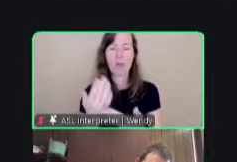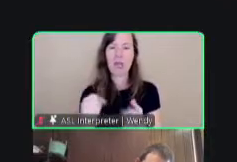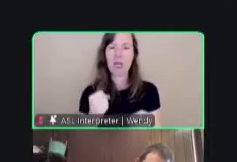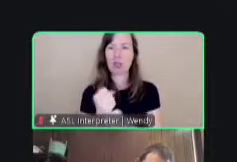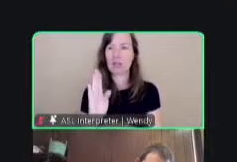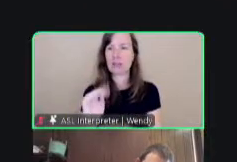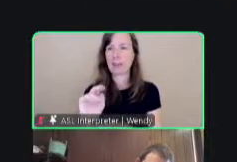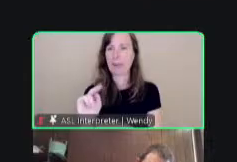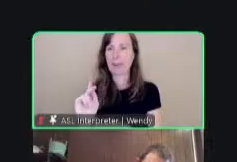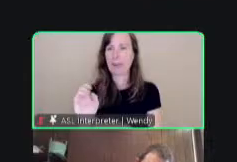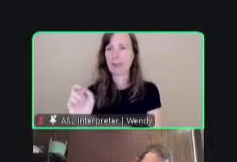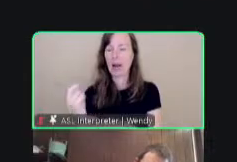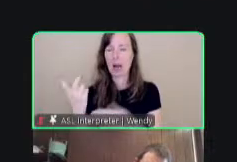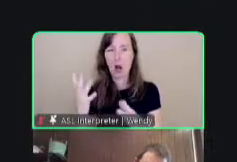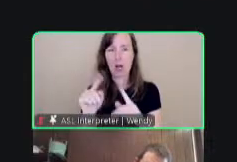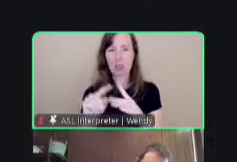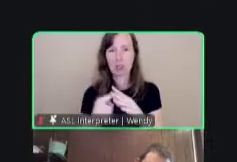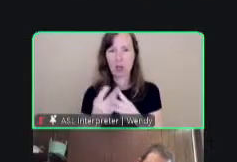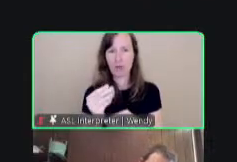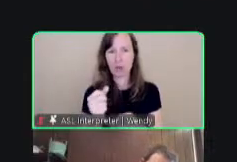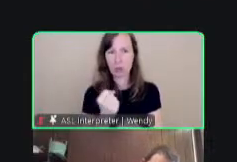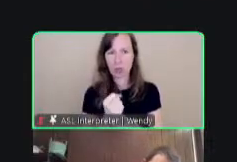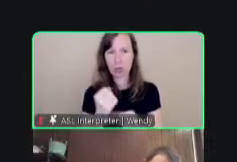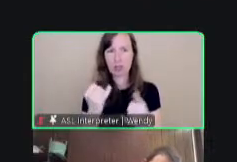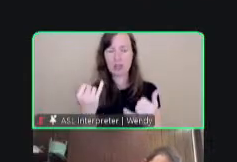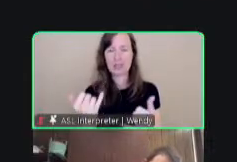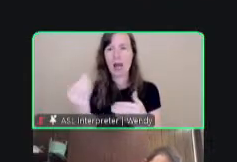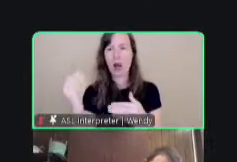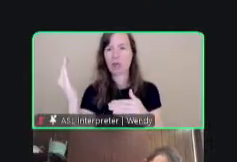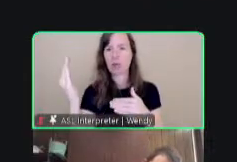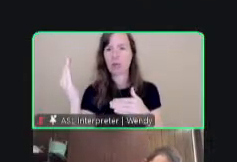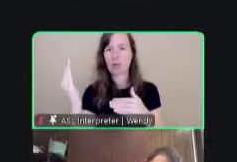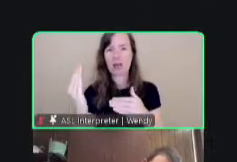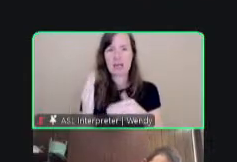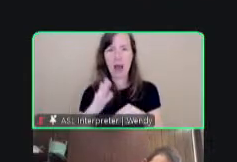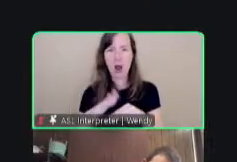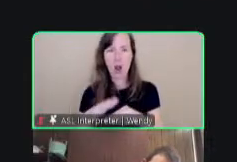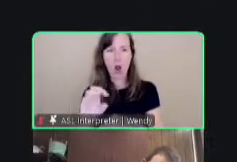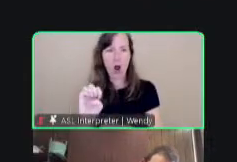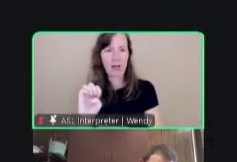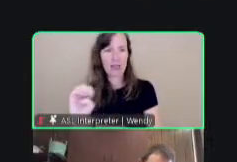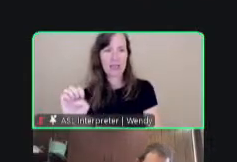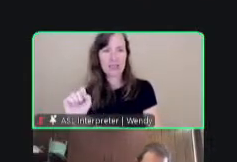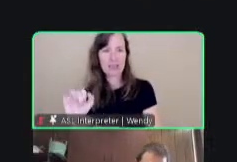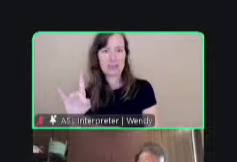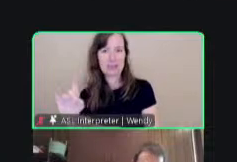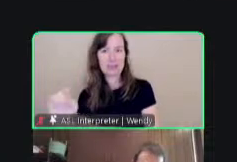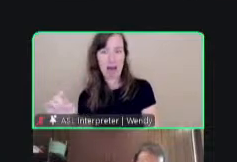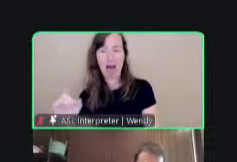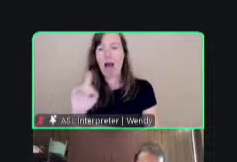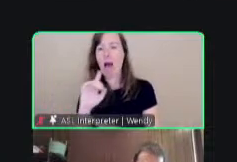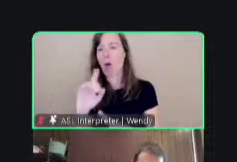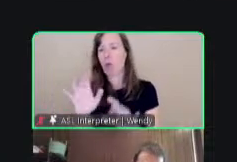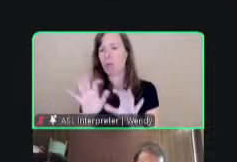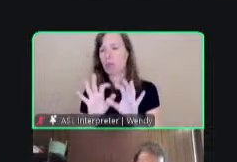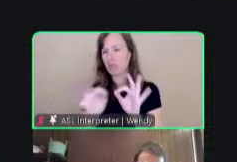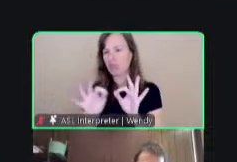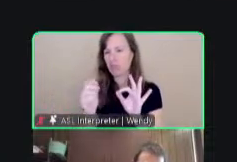I've said before, we're spending a lot of those down on the east side. I'll get into a little bit more detail on